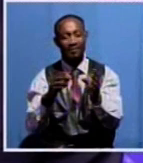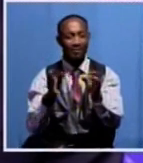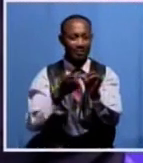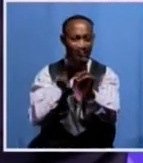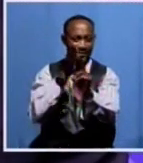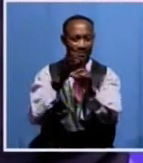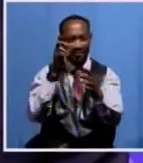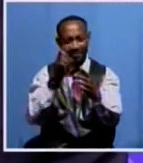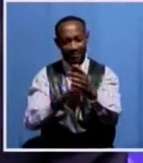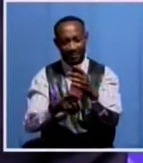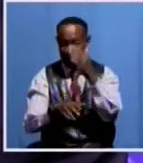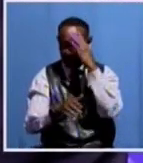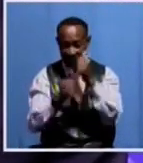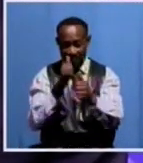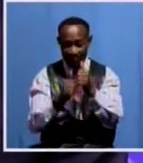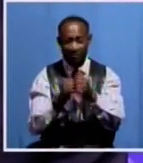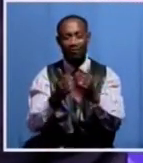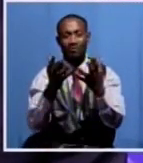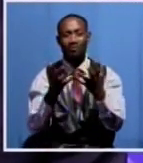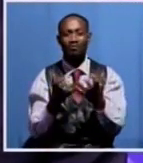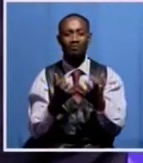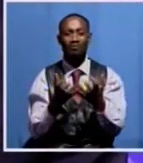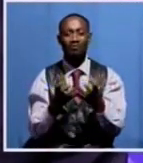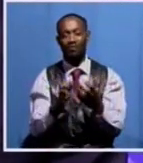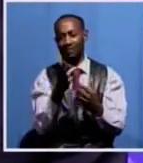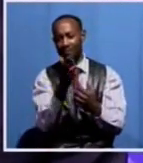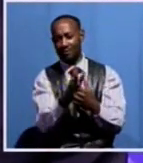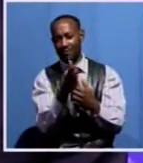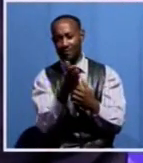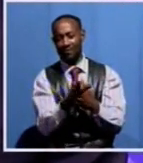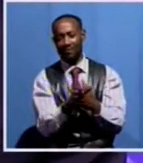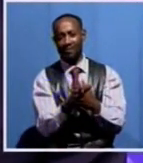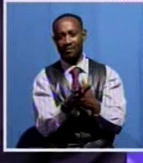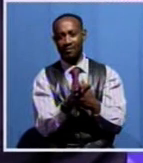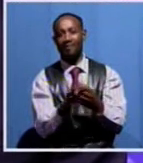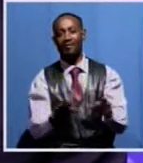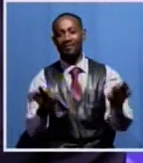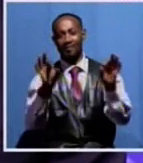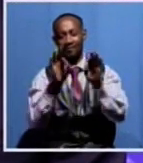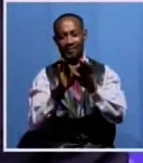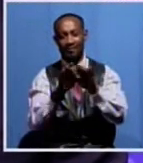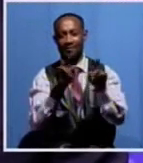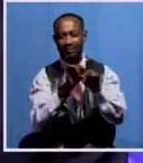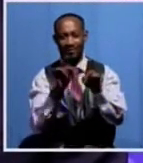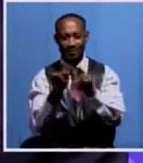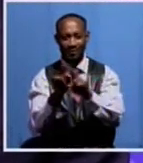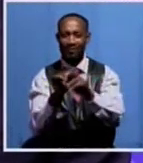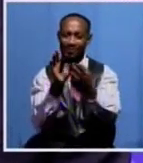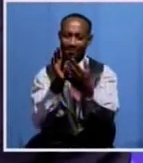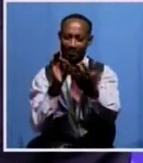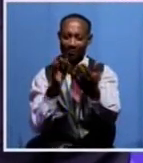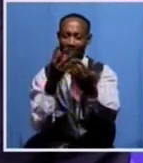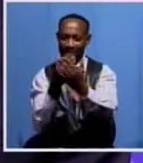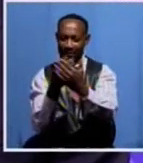rates. And this is because we want to retain value. We want people to keep their money